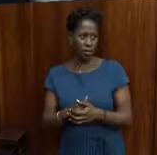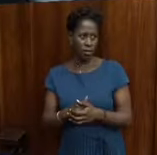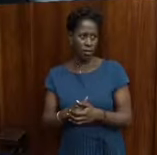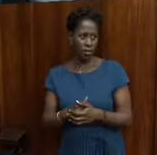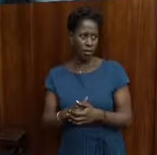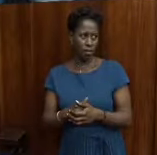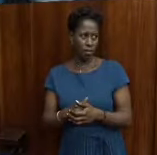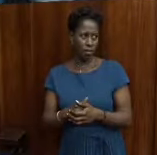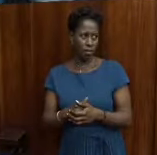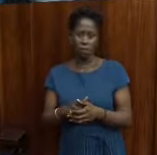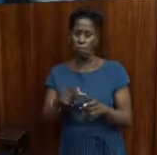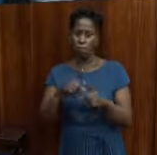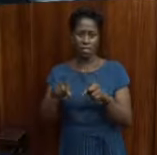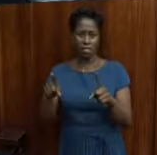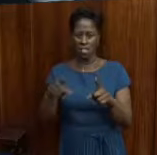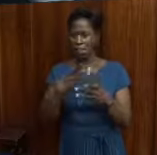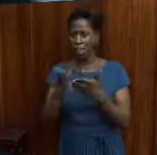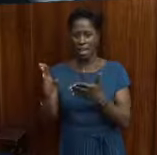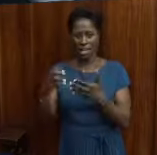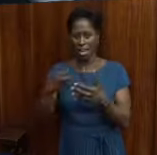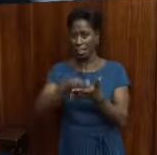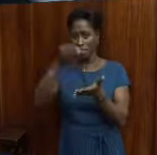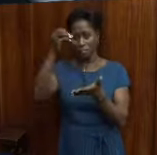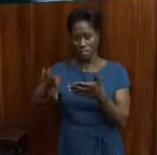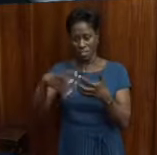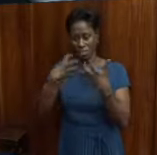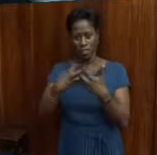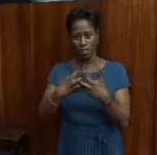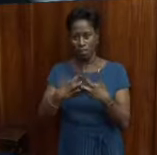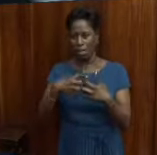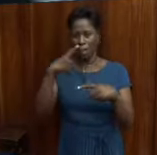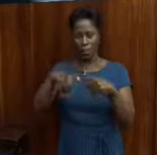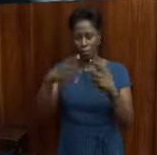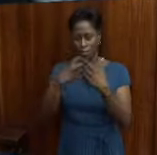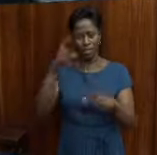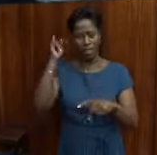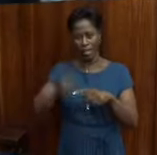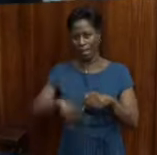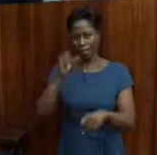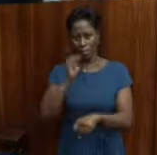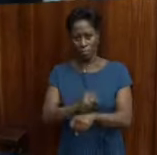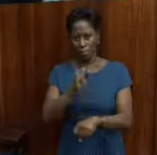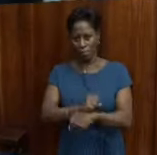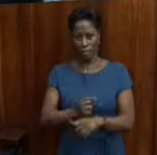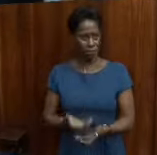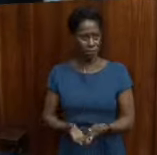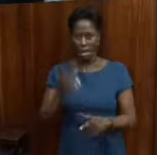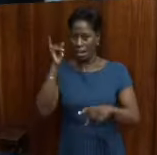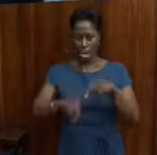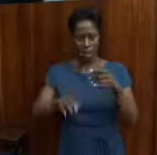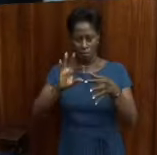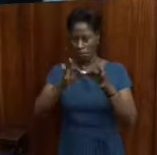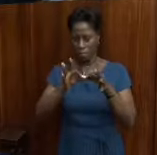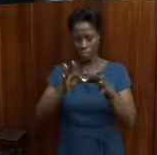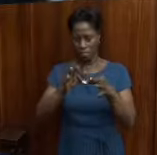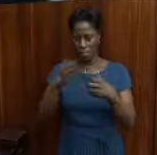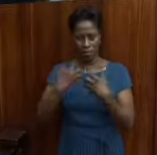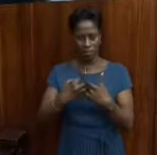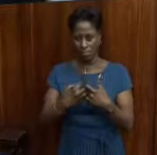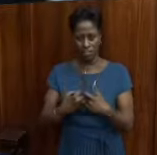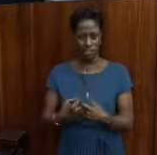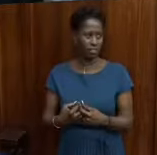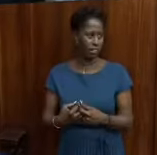$662,447.87 never functioned, could not be repaired, and reportedly the vendor could not